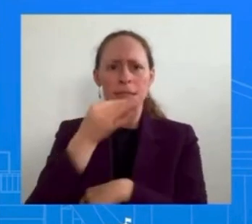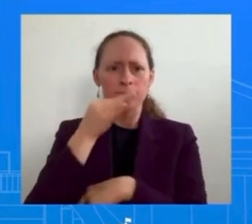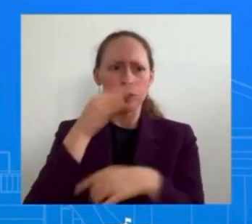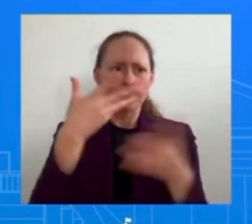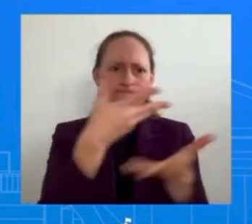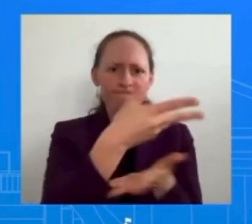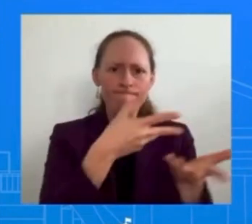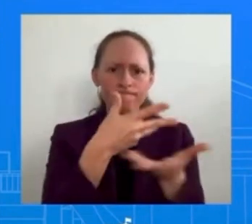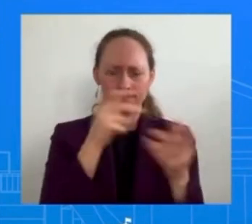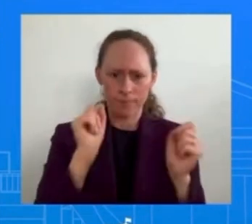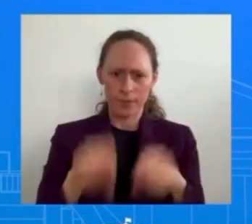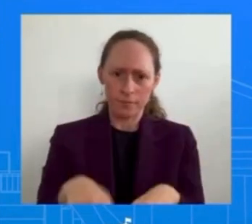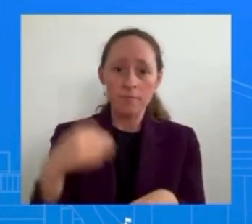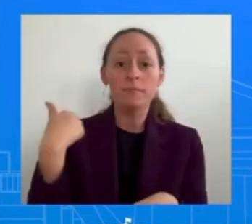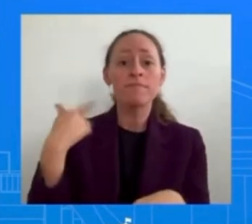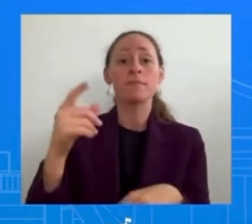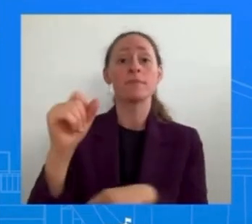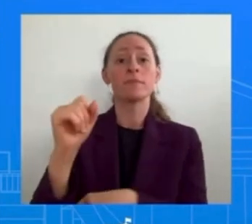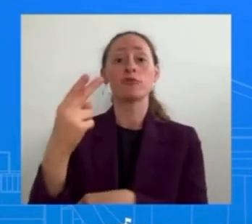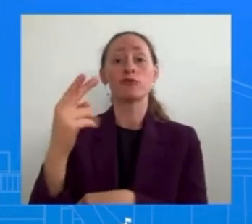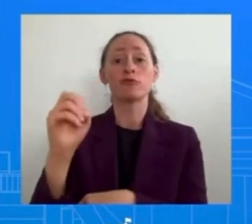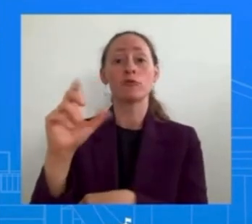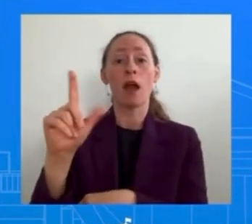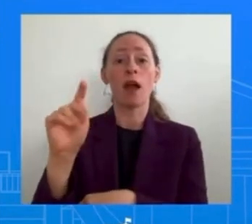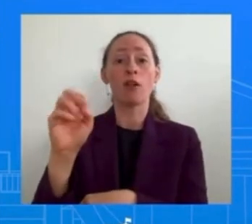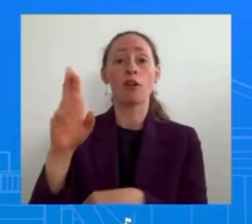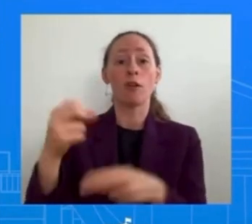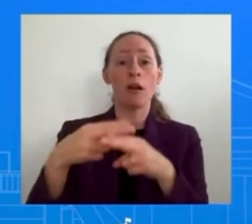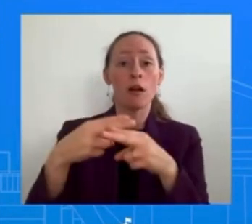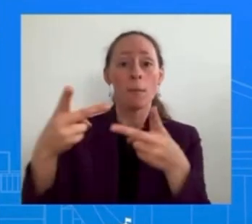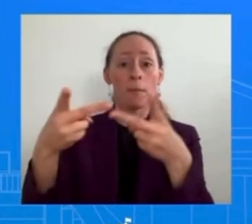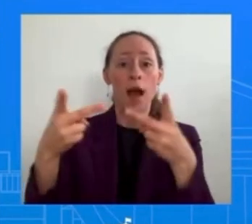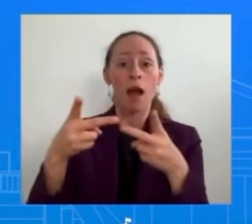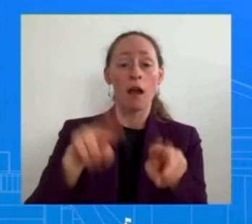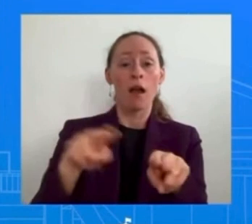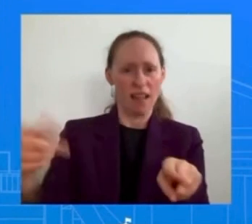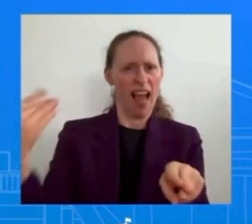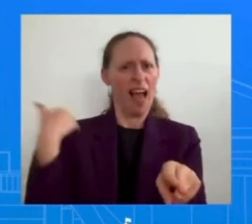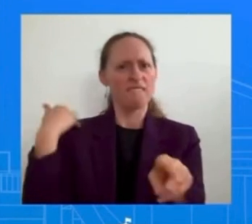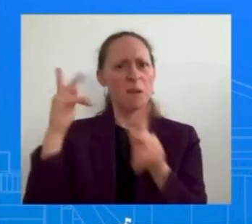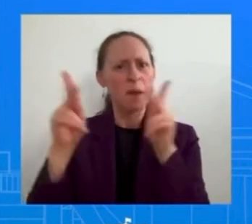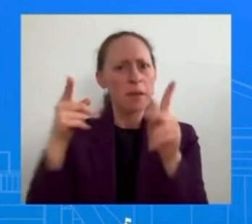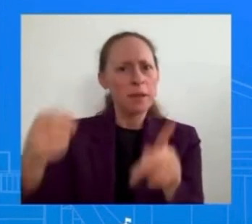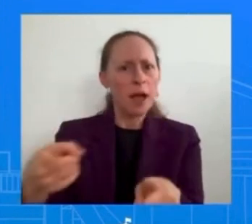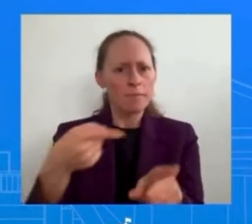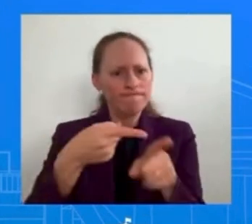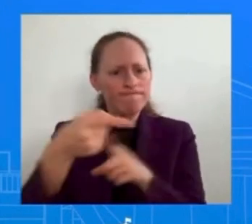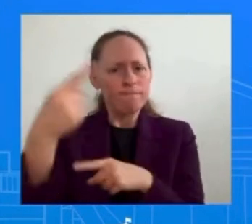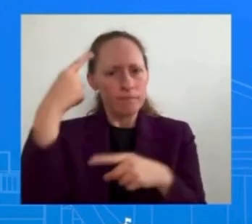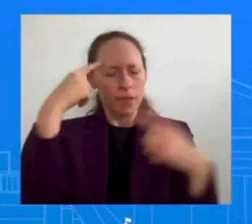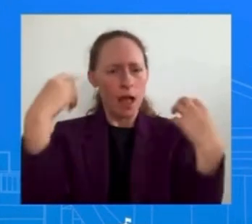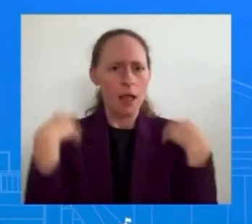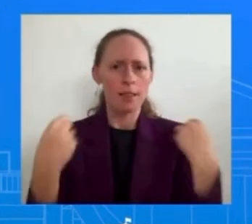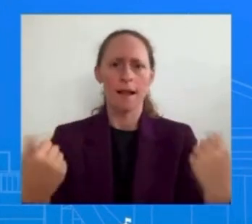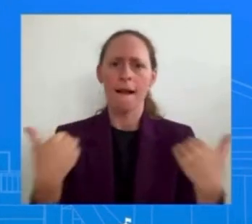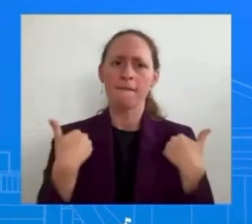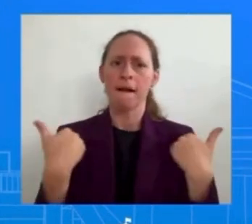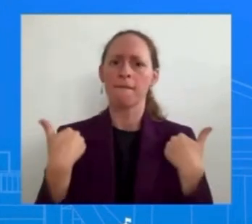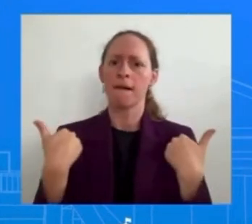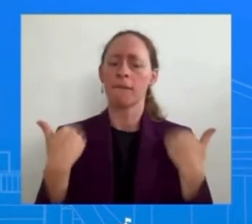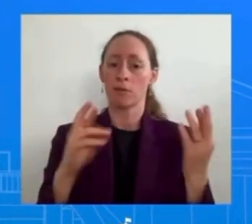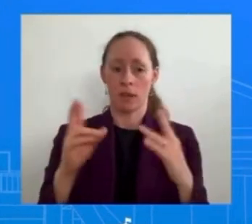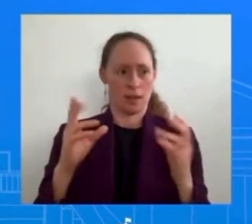are embedding mental health specialists to make sure that they can help address some of the immediate concerns and needs that these community members are